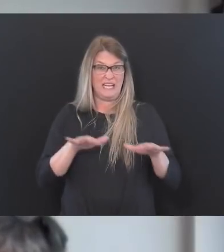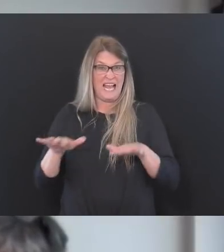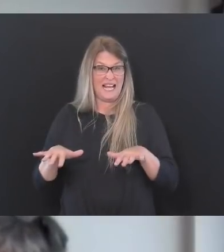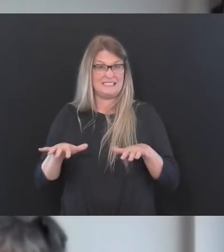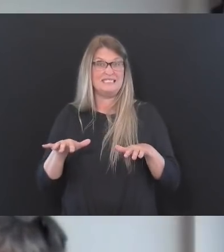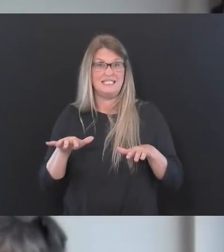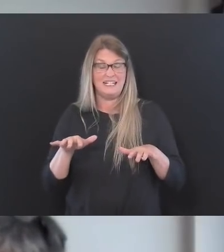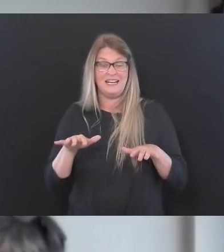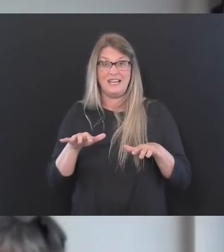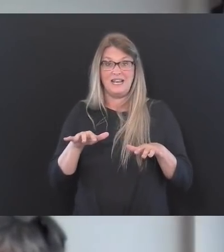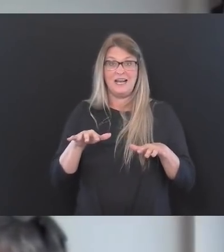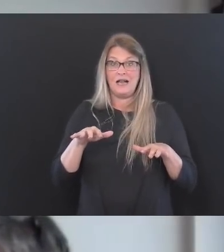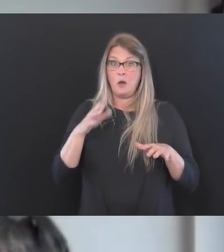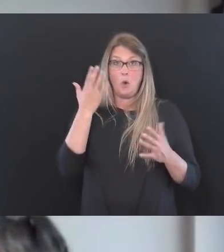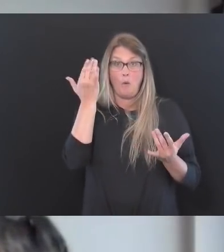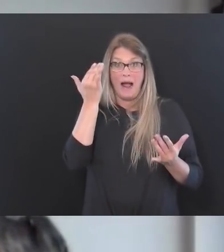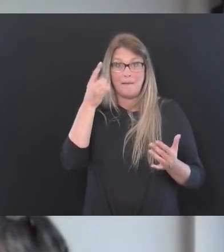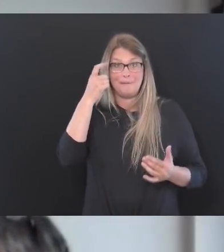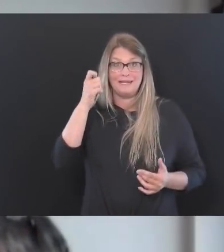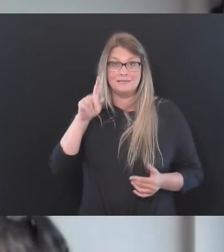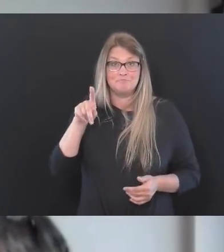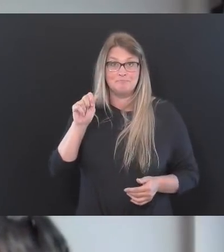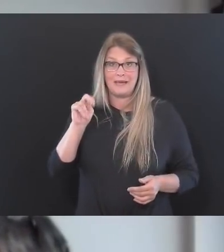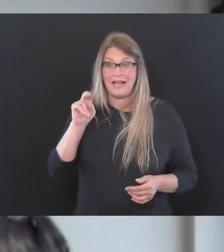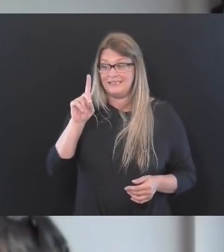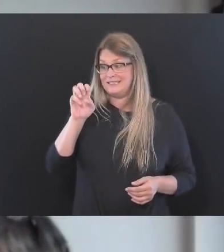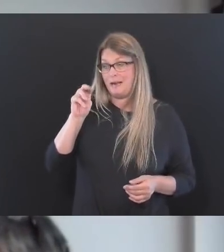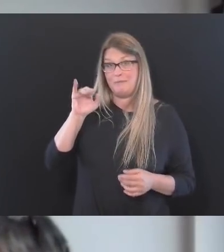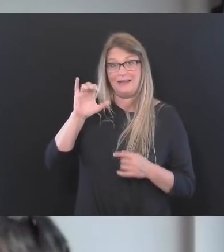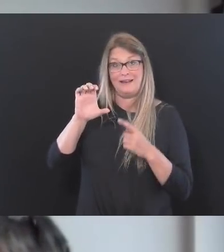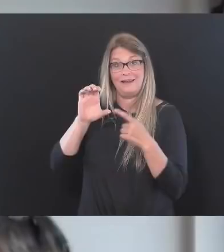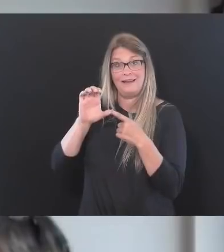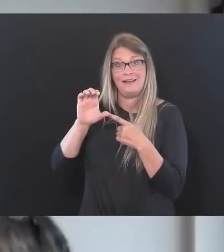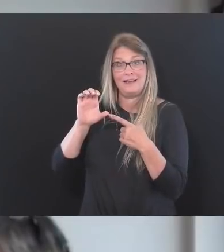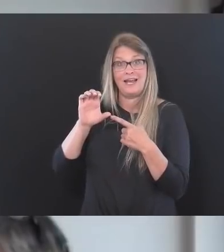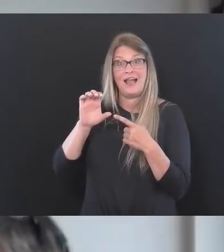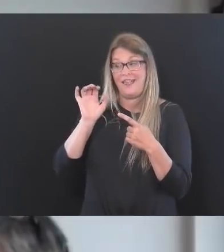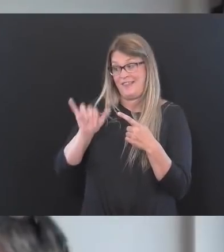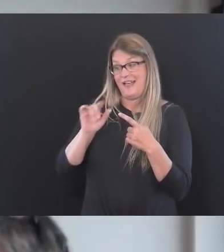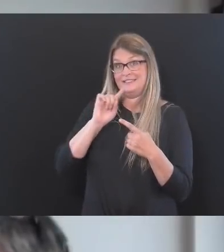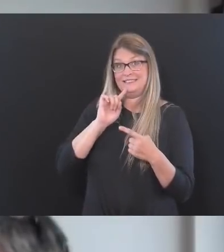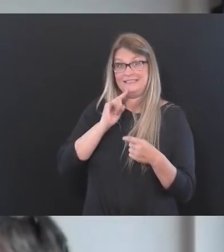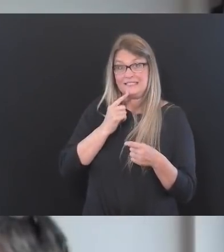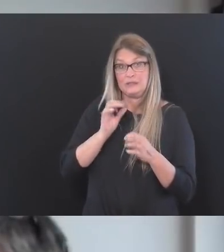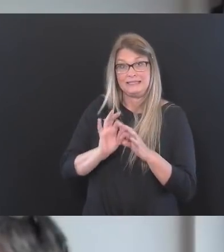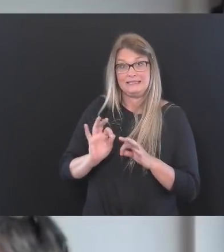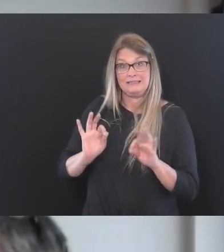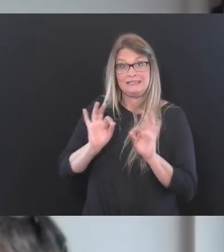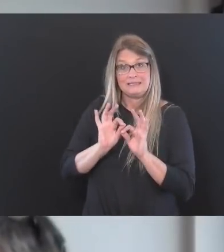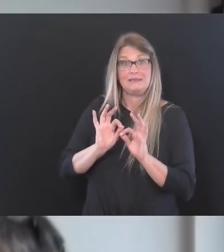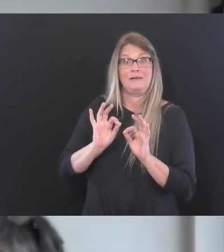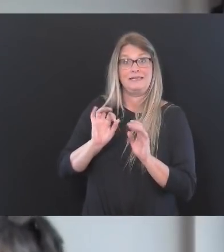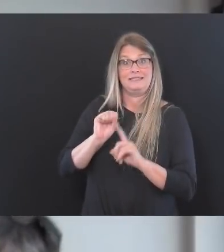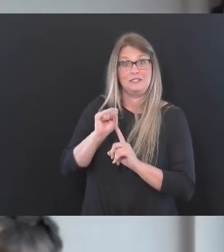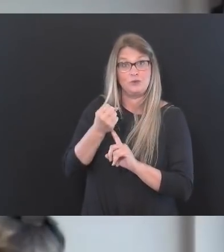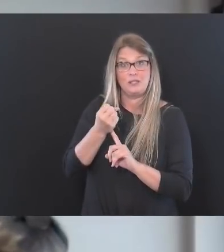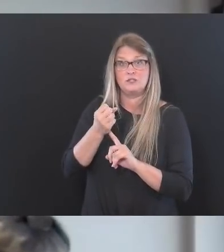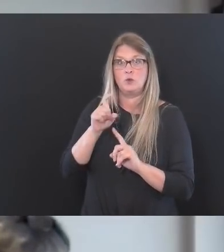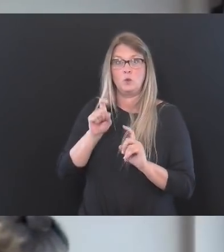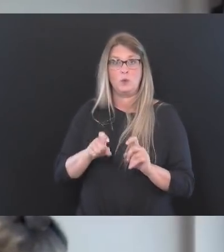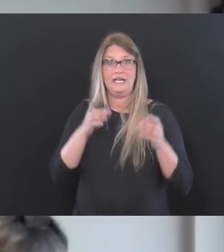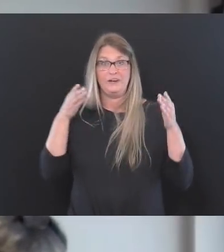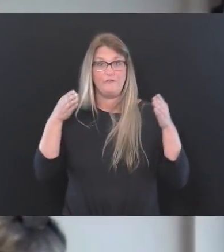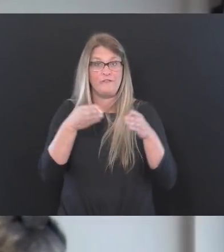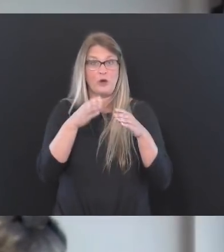that it's a pandemic. We have a serious situation in which we need to have all hands on deck. We're looking